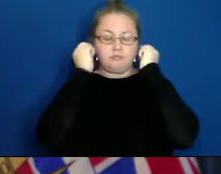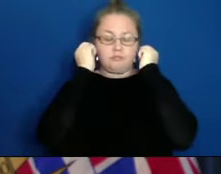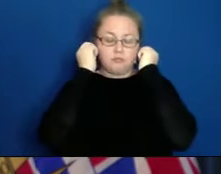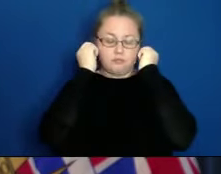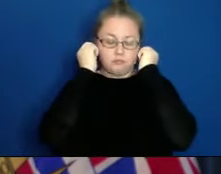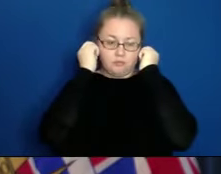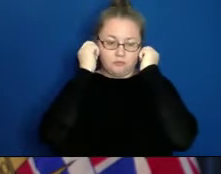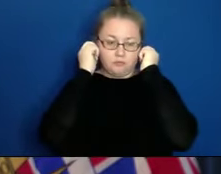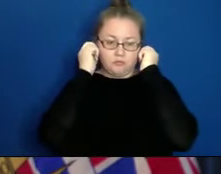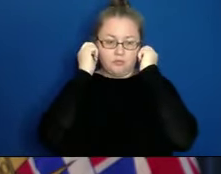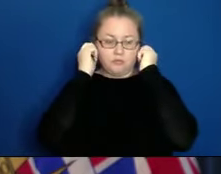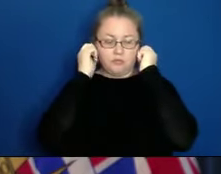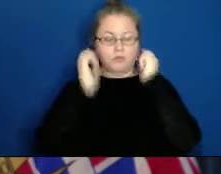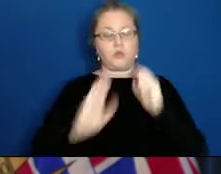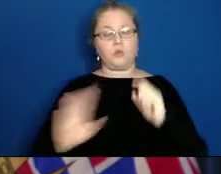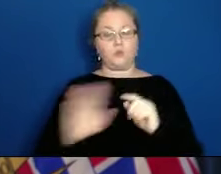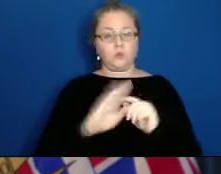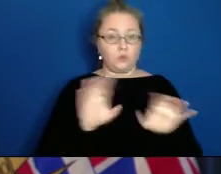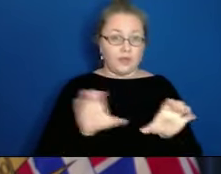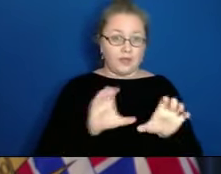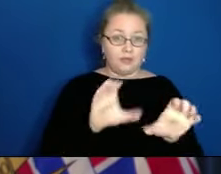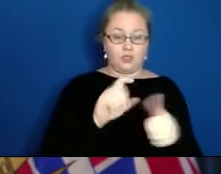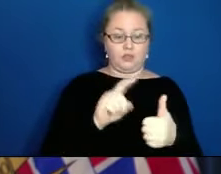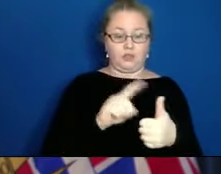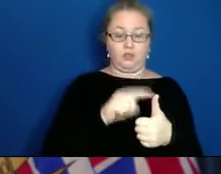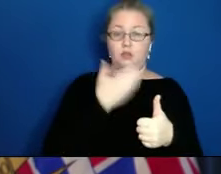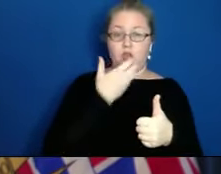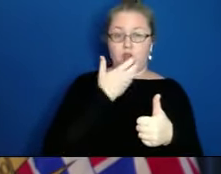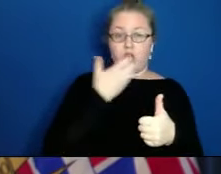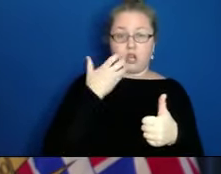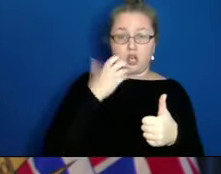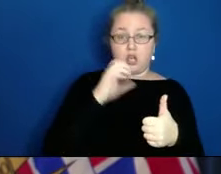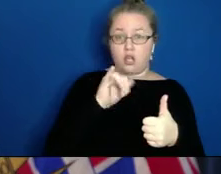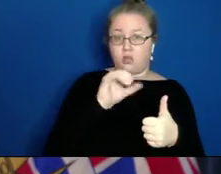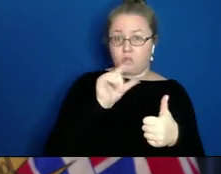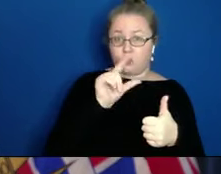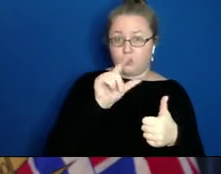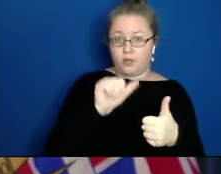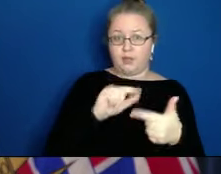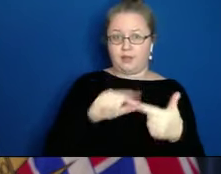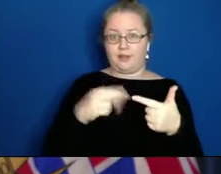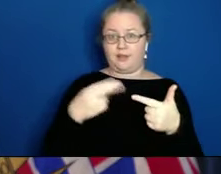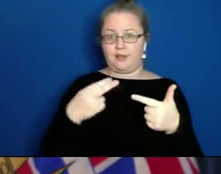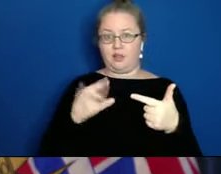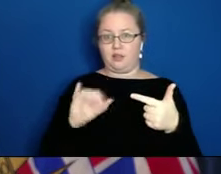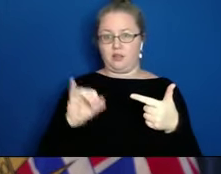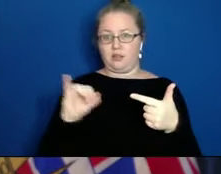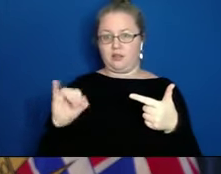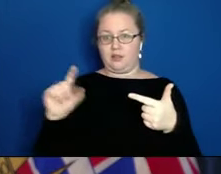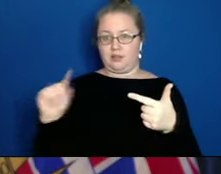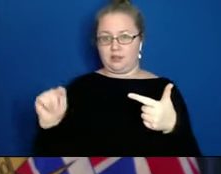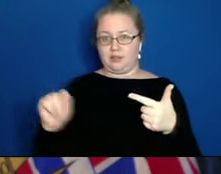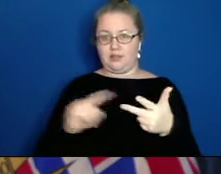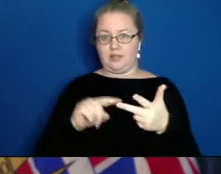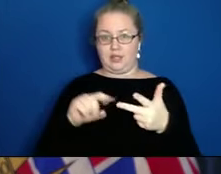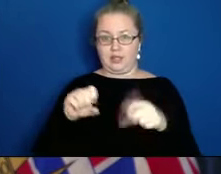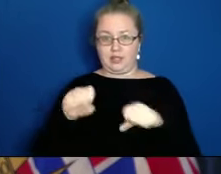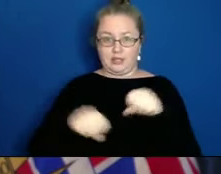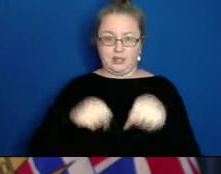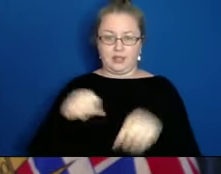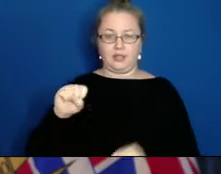high-risk activities, so spin classes, hot yoga, high-intensity interval training. Those are not approved right